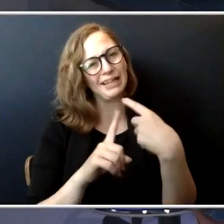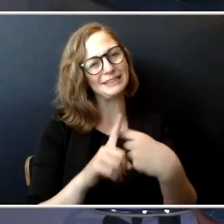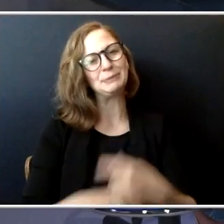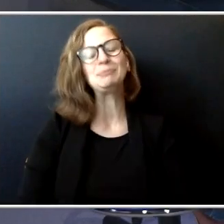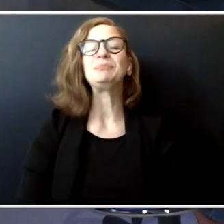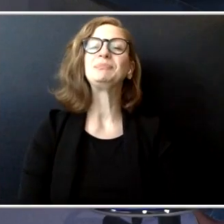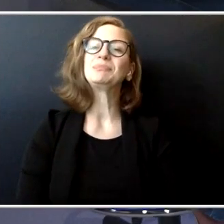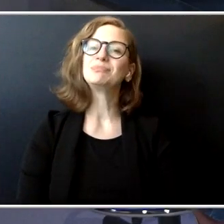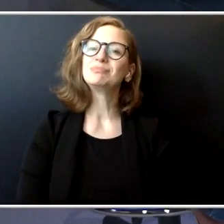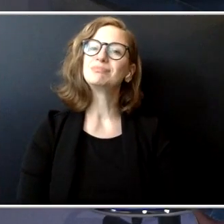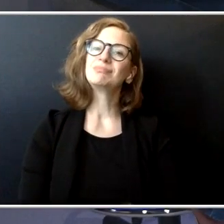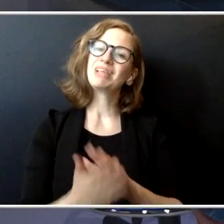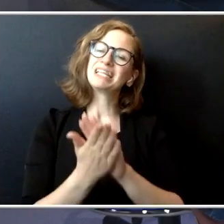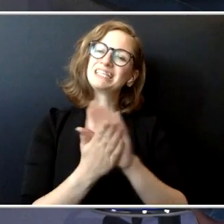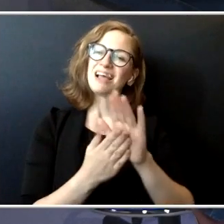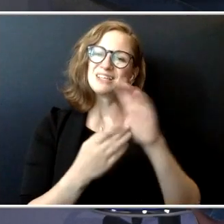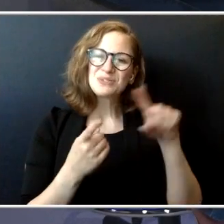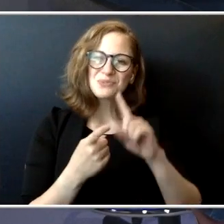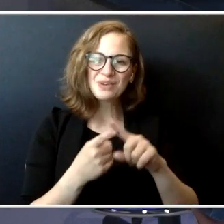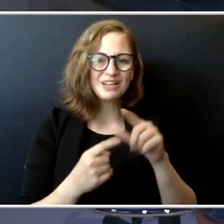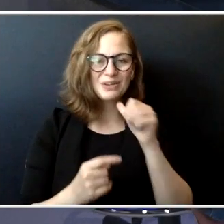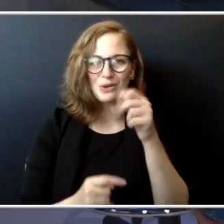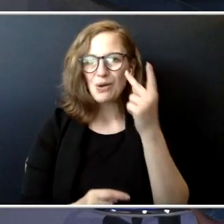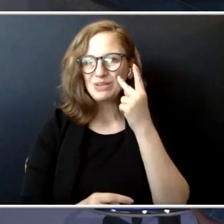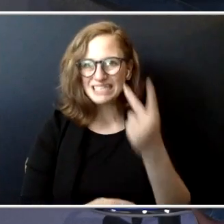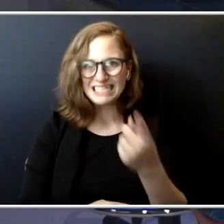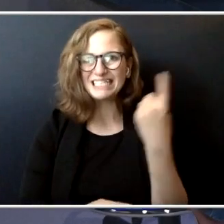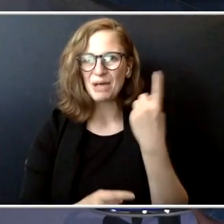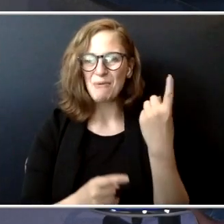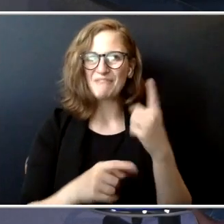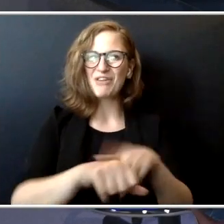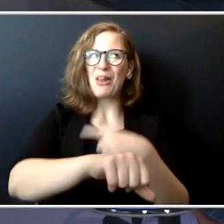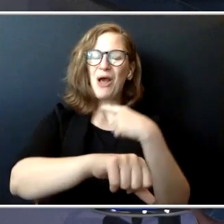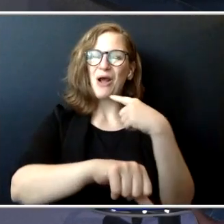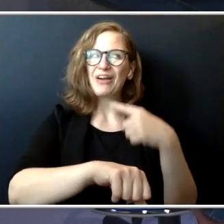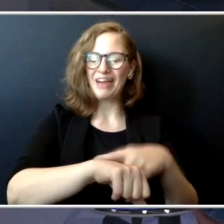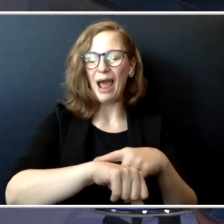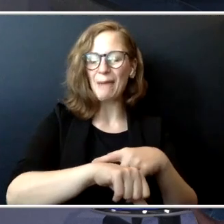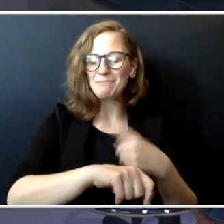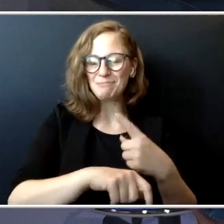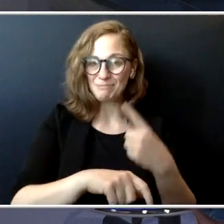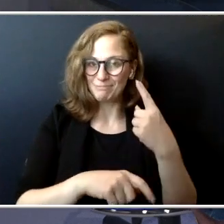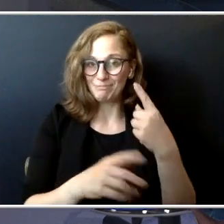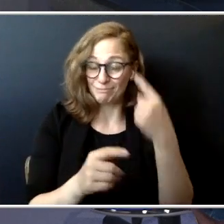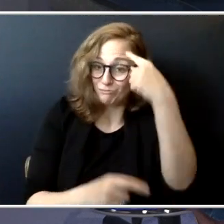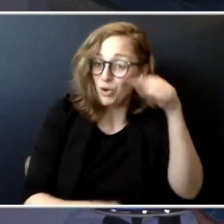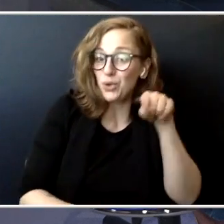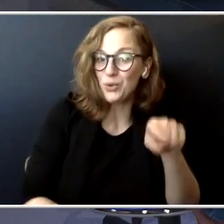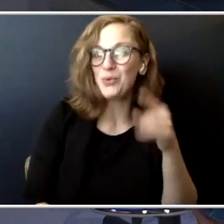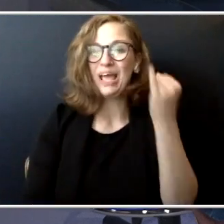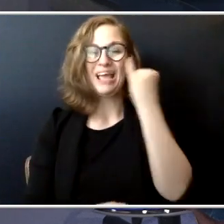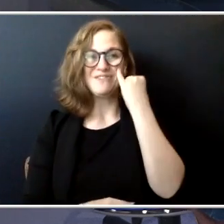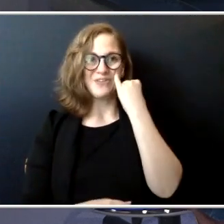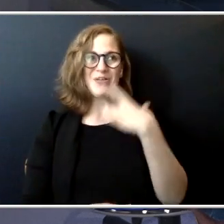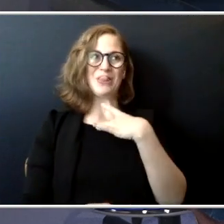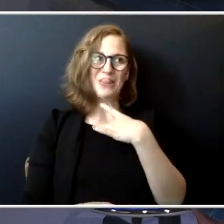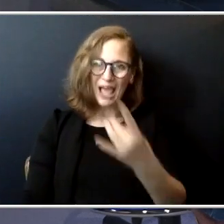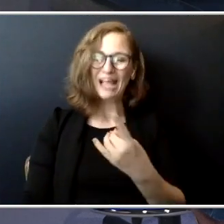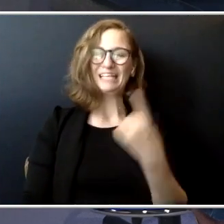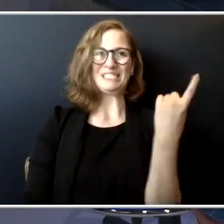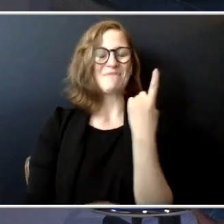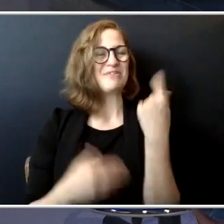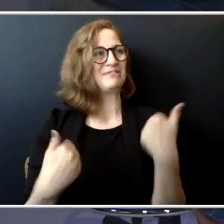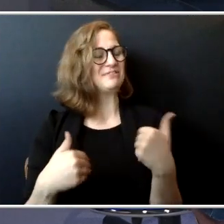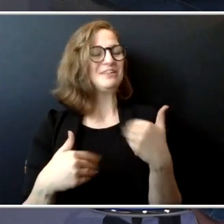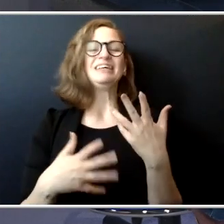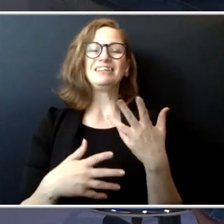nice when you don't see someone for a long time. In your case, someone you like very much, you don't want to see them often. Exactly. When they're your patient.